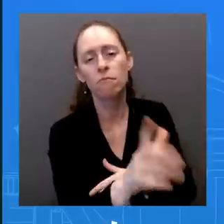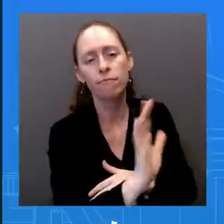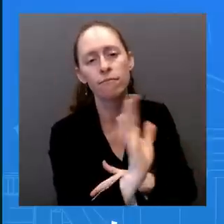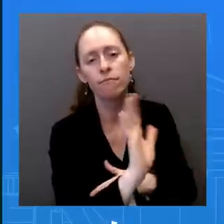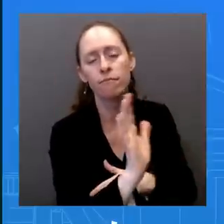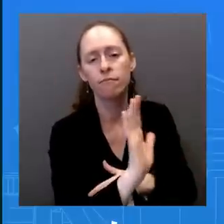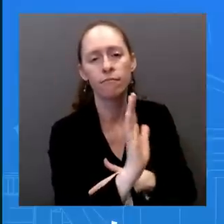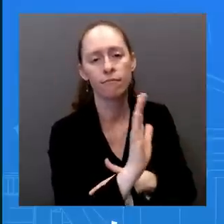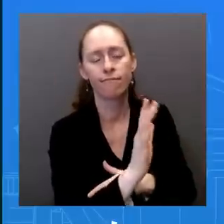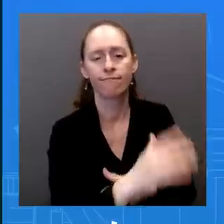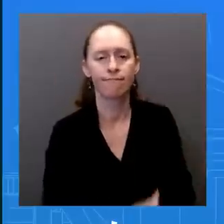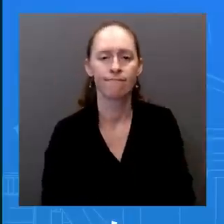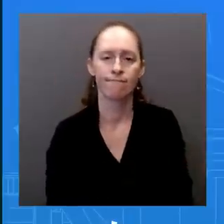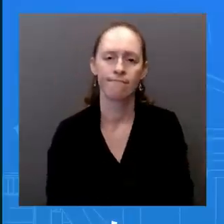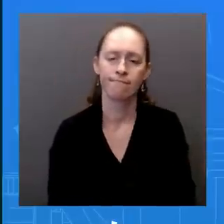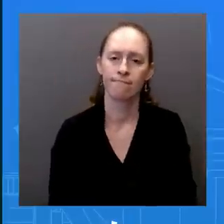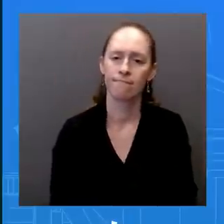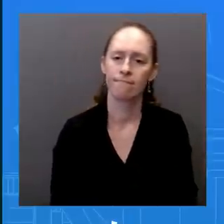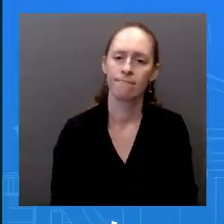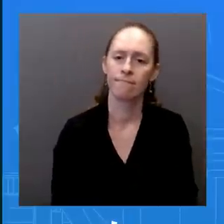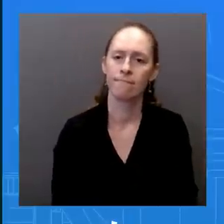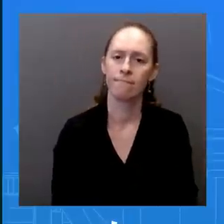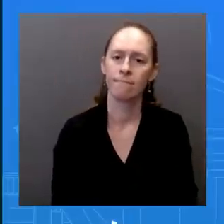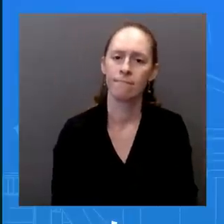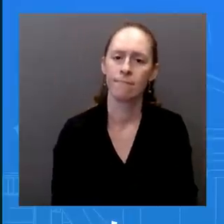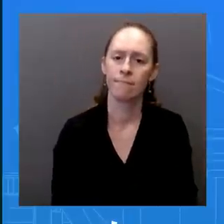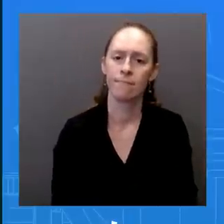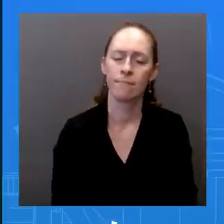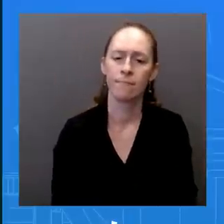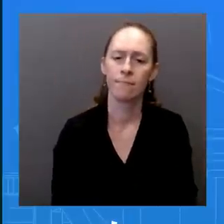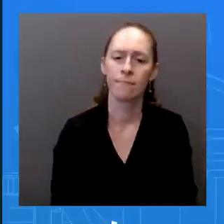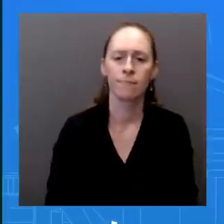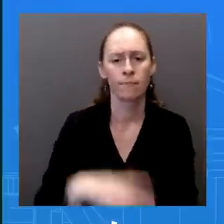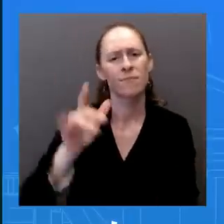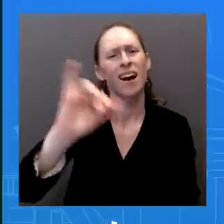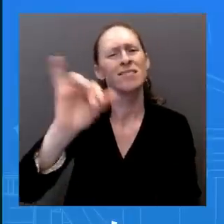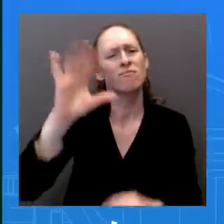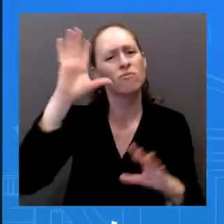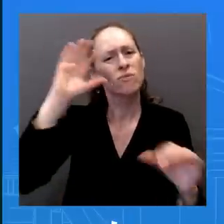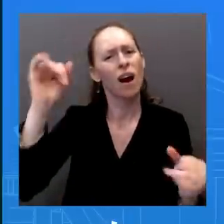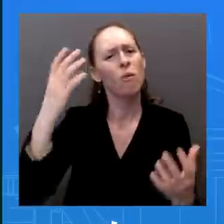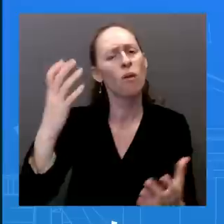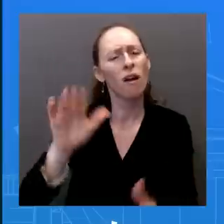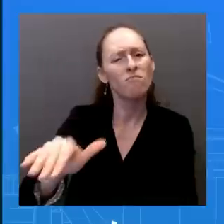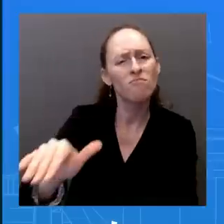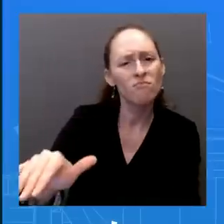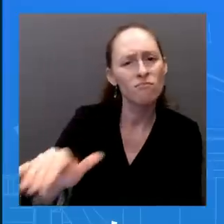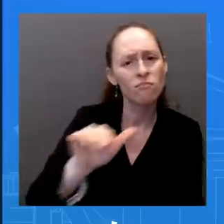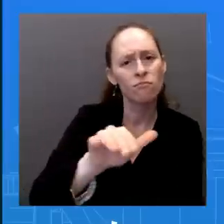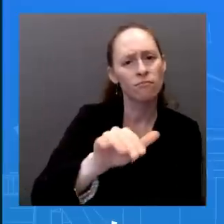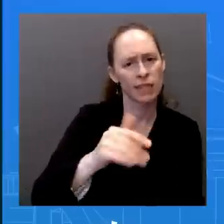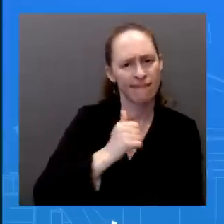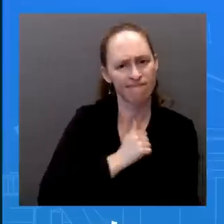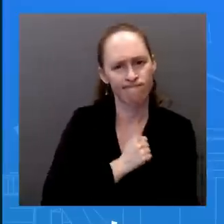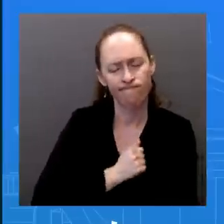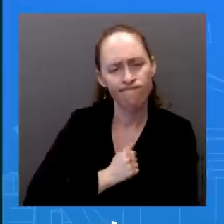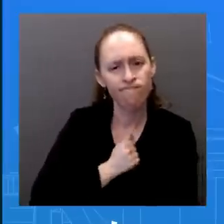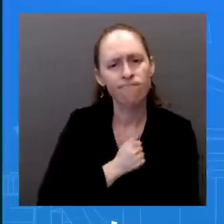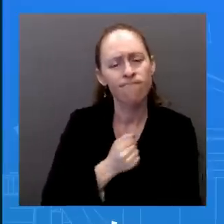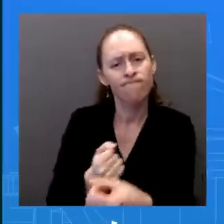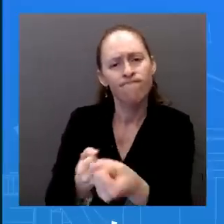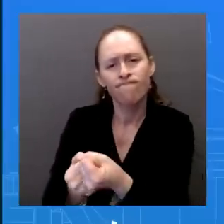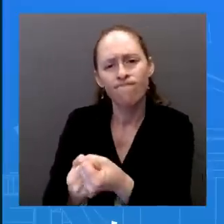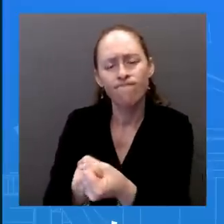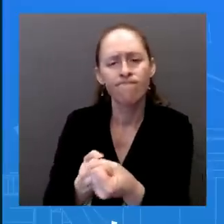took the opportunity just to express his empathy, to comfort them, to make clear that any time they needed to pick up the phone and